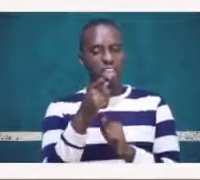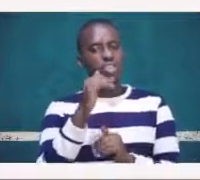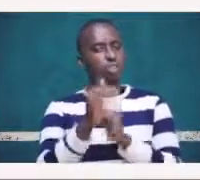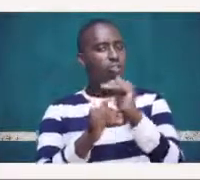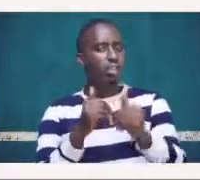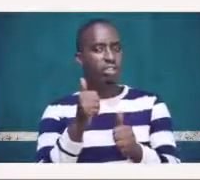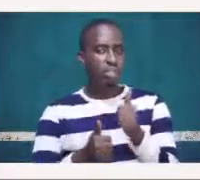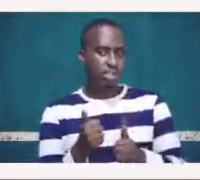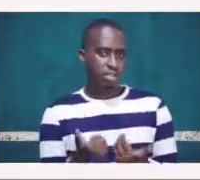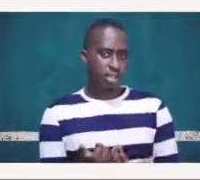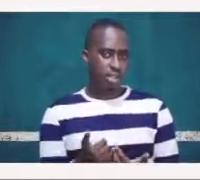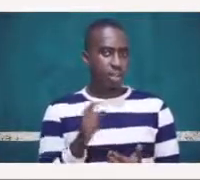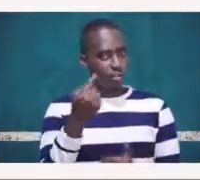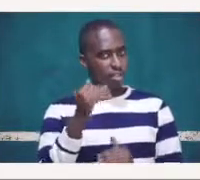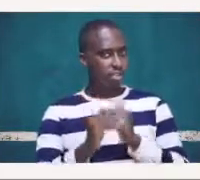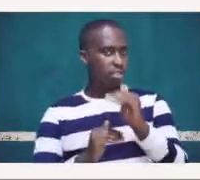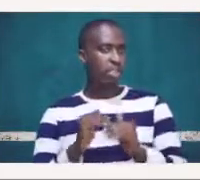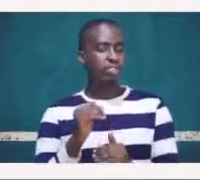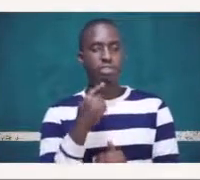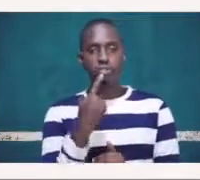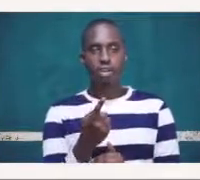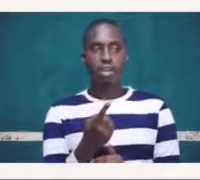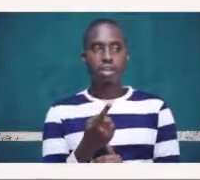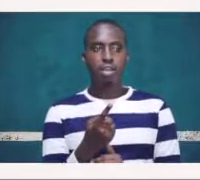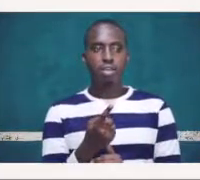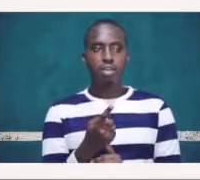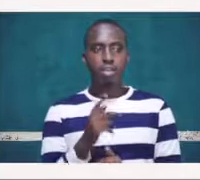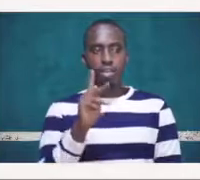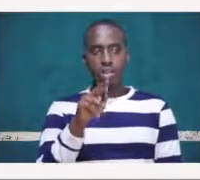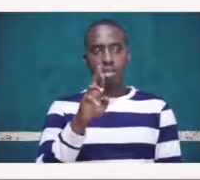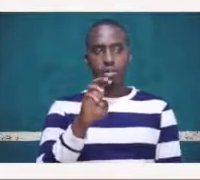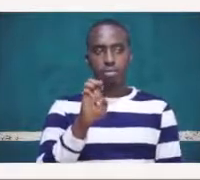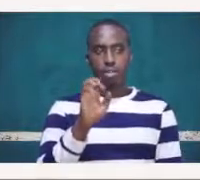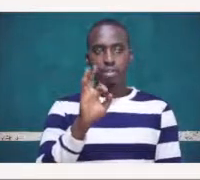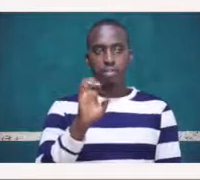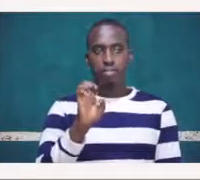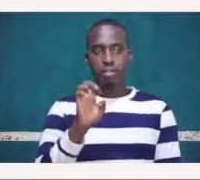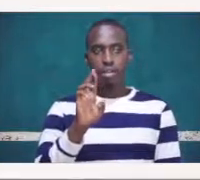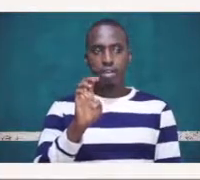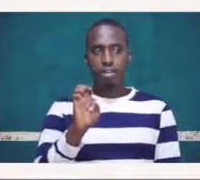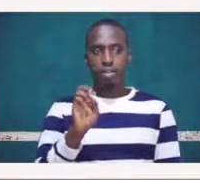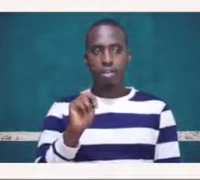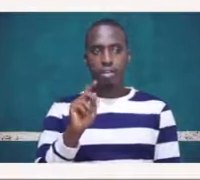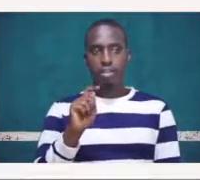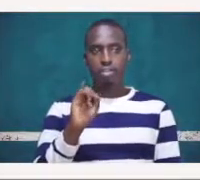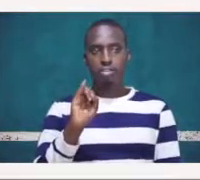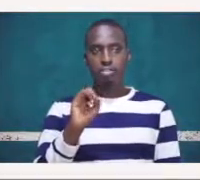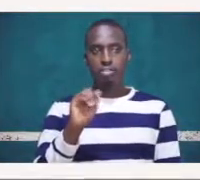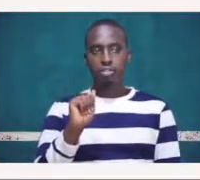stages? The first stage of economic integration is preferential trade area. Preferential, the